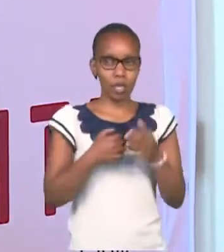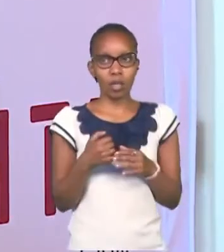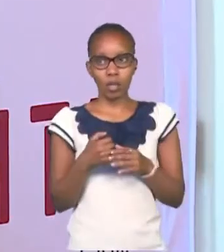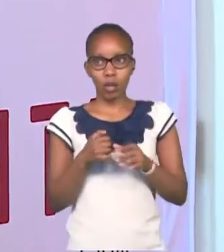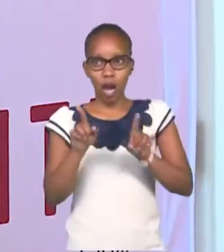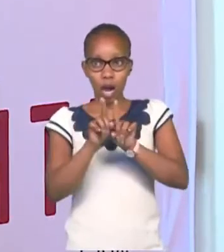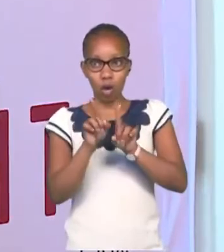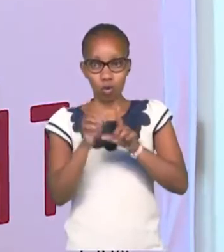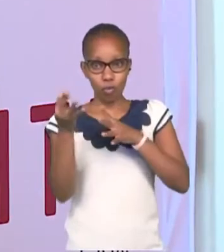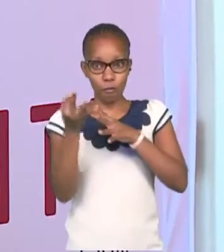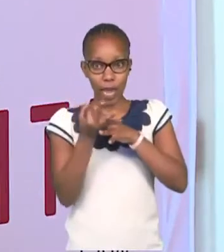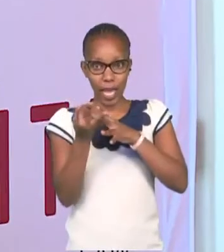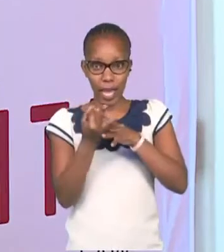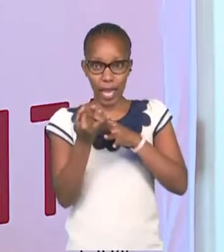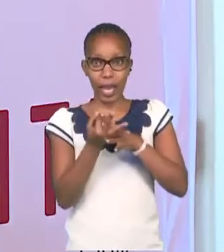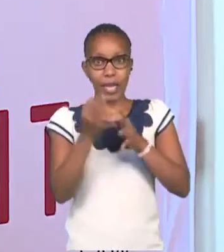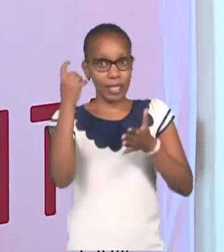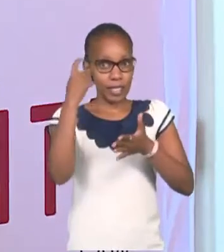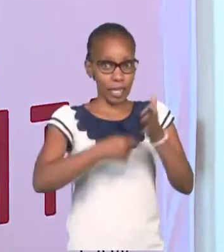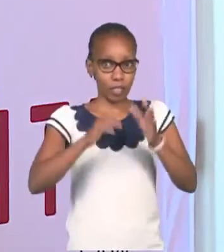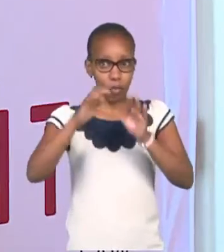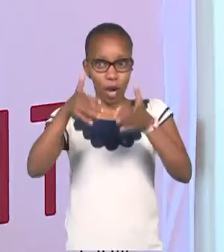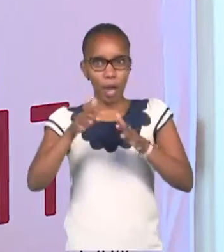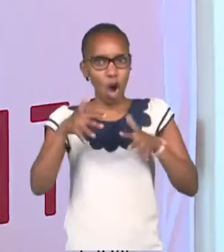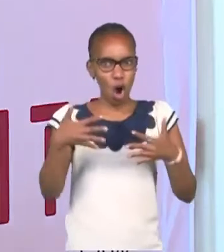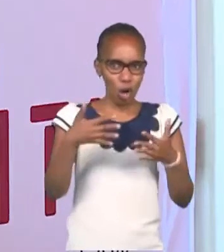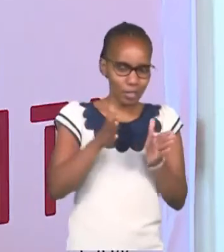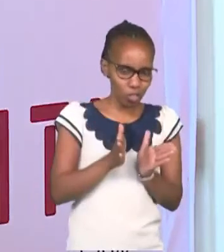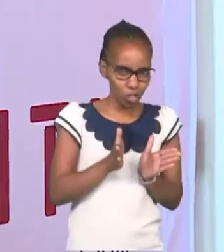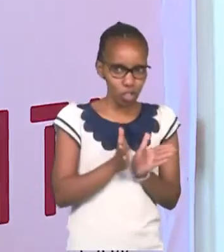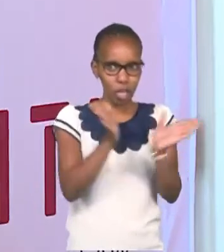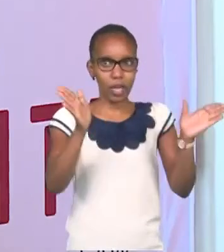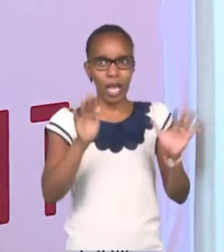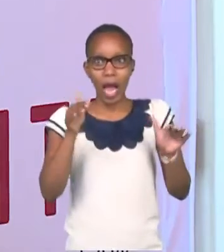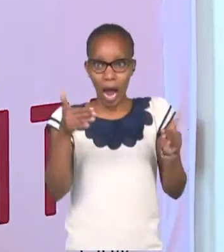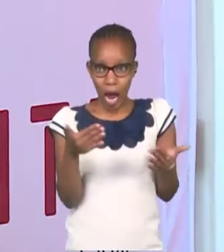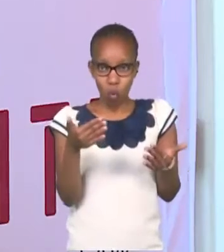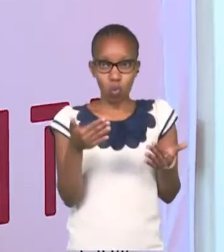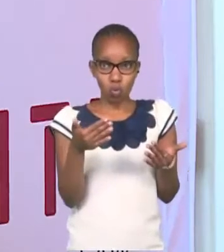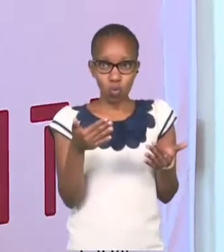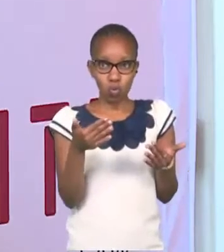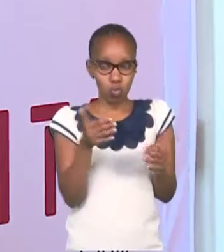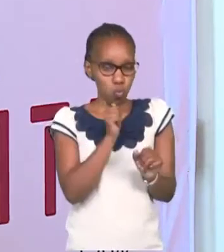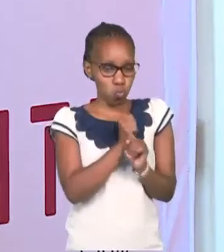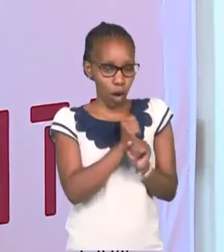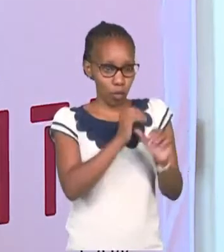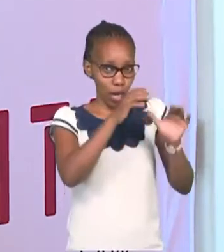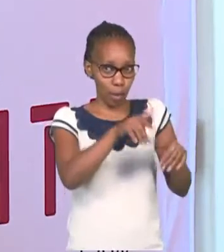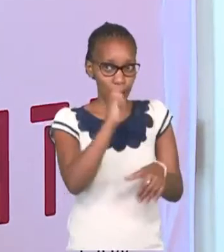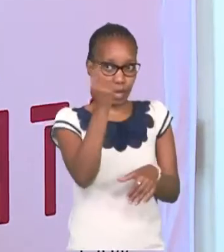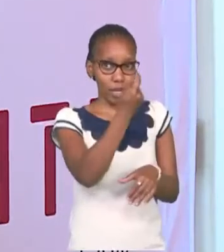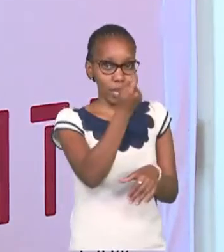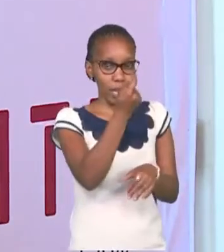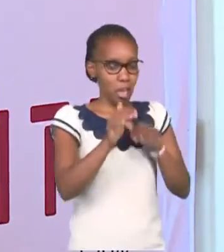filing tax returns for companies, or even generally how to maintain a company in Kenya, has not been quite